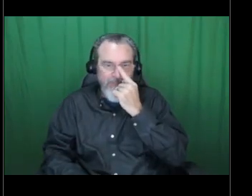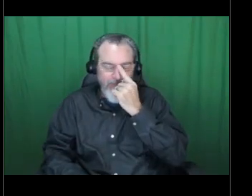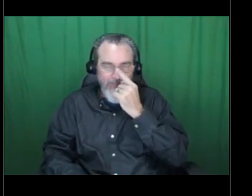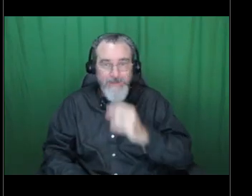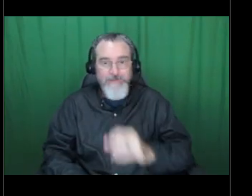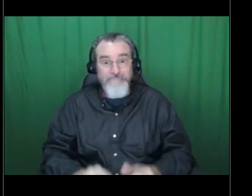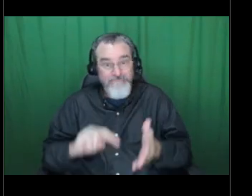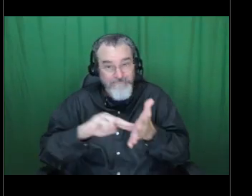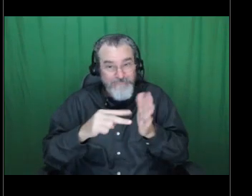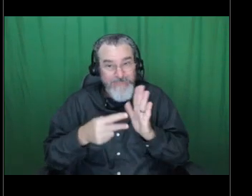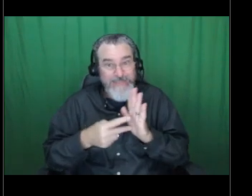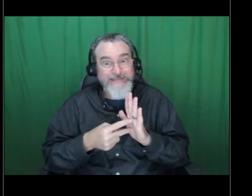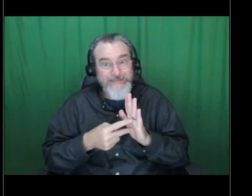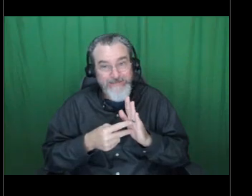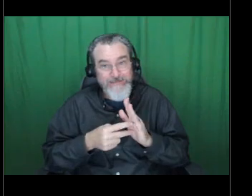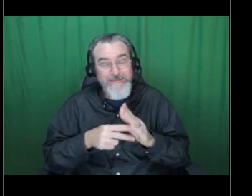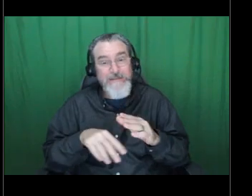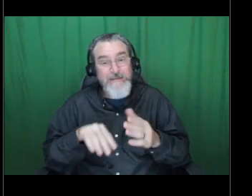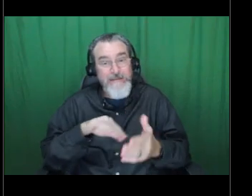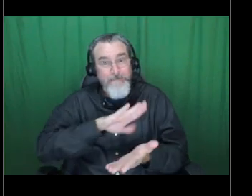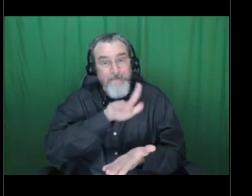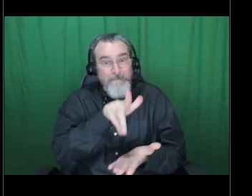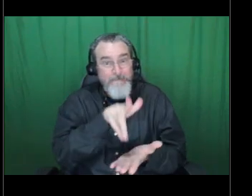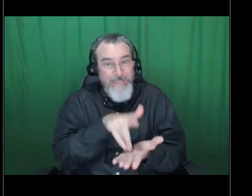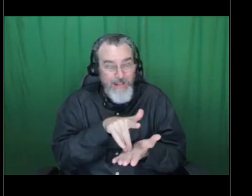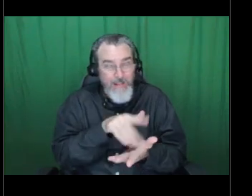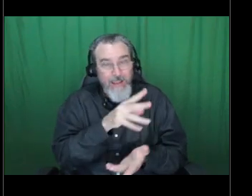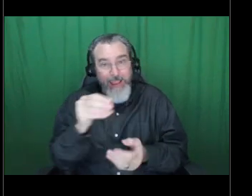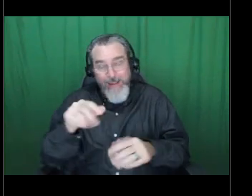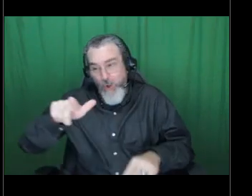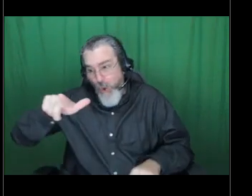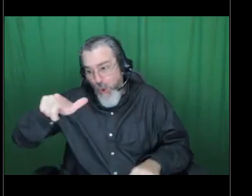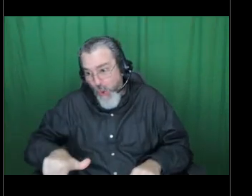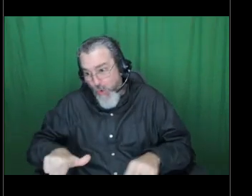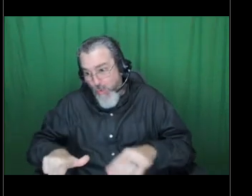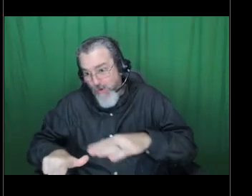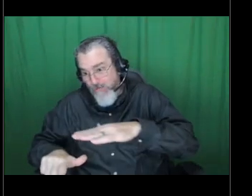that the middle and lower level units are covered.